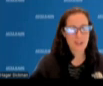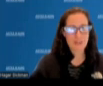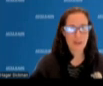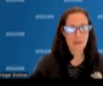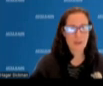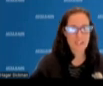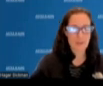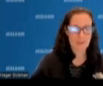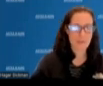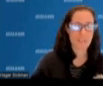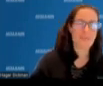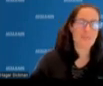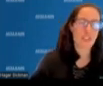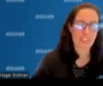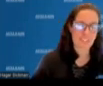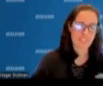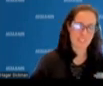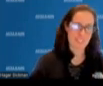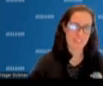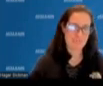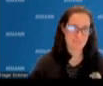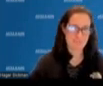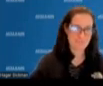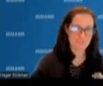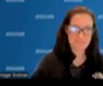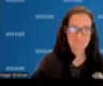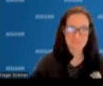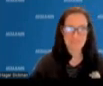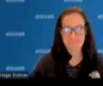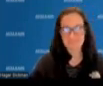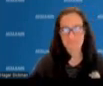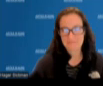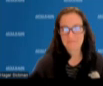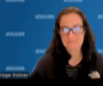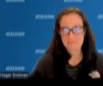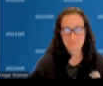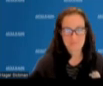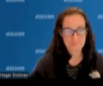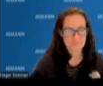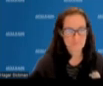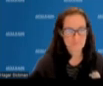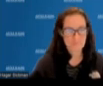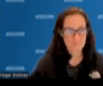this number went on the family WhatsApp chat today. So